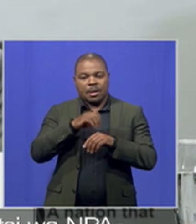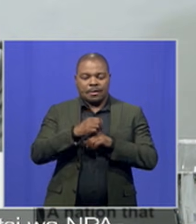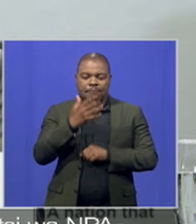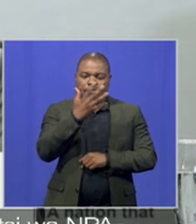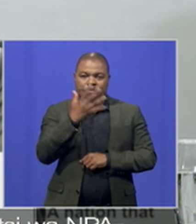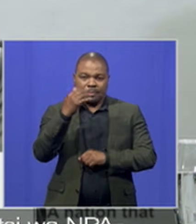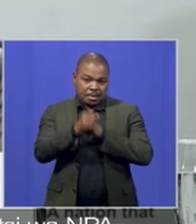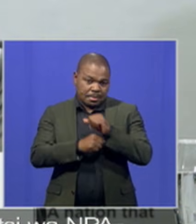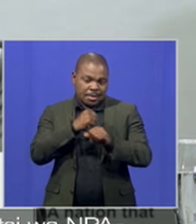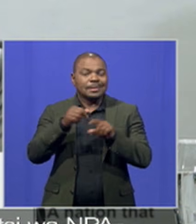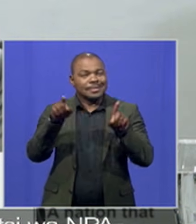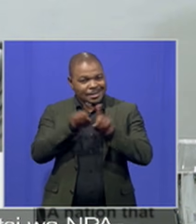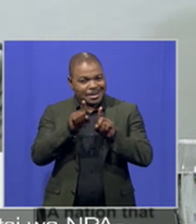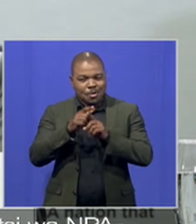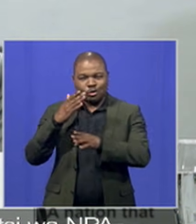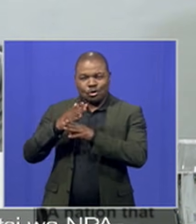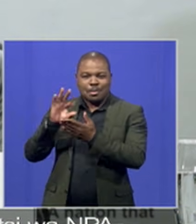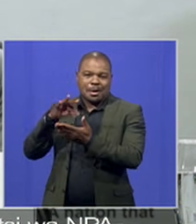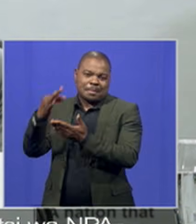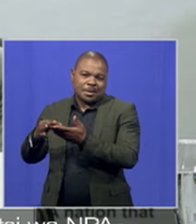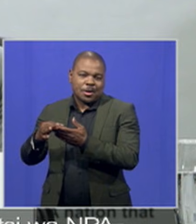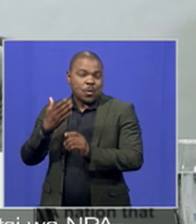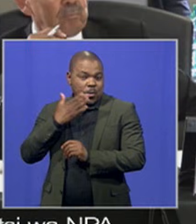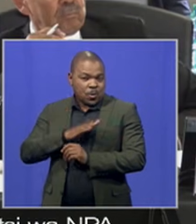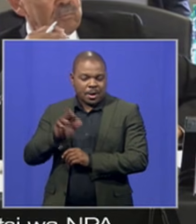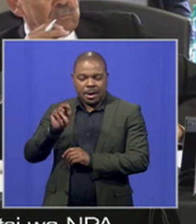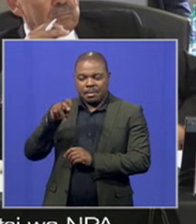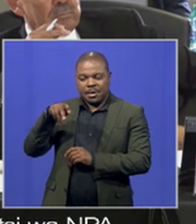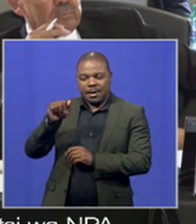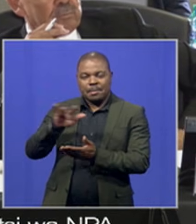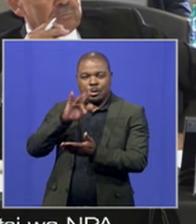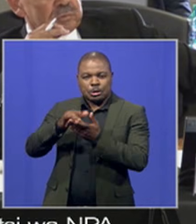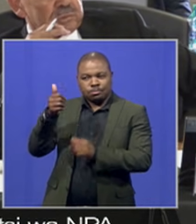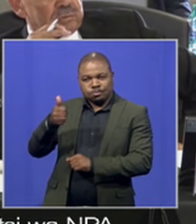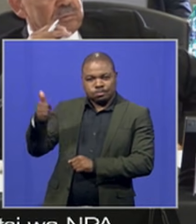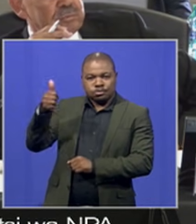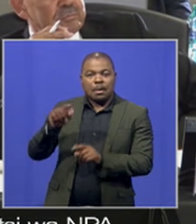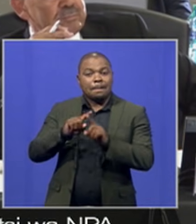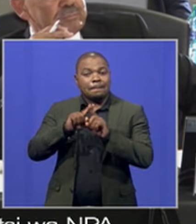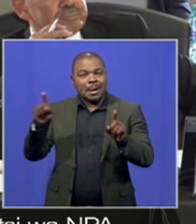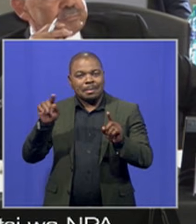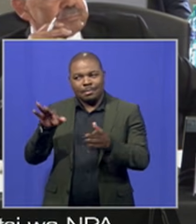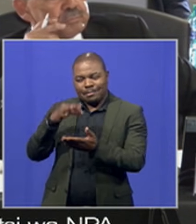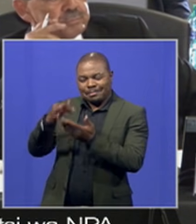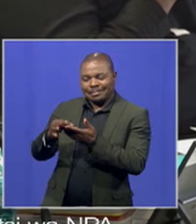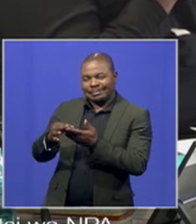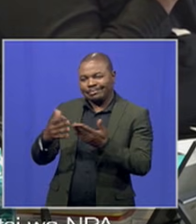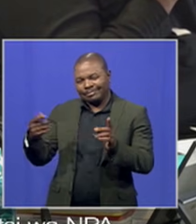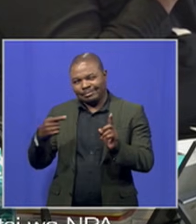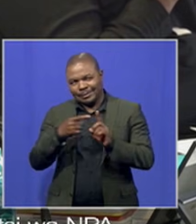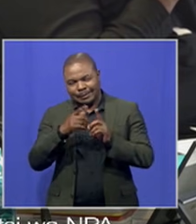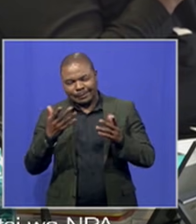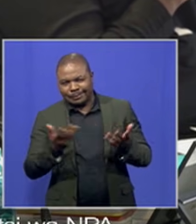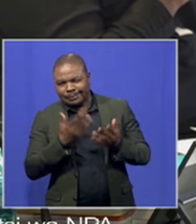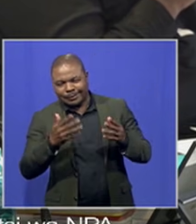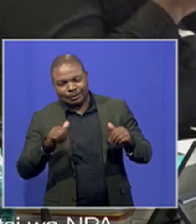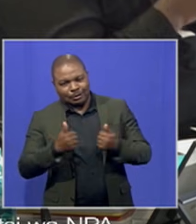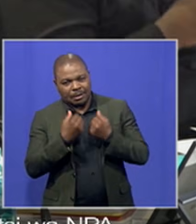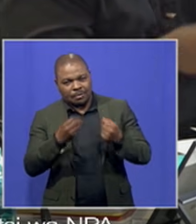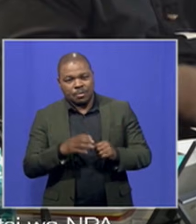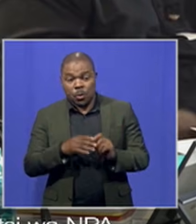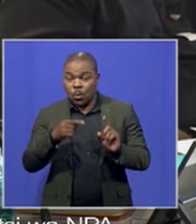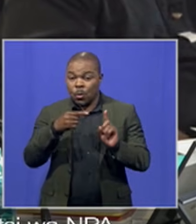55 ke mo ba ikopedi ba mosebetsi wa ba hloho ya NPA le ha kopo ya hae ya paretswe ke diphephetso. Advocate